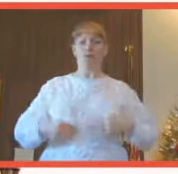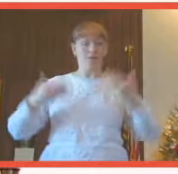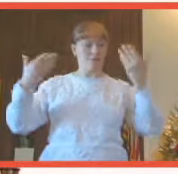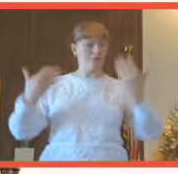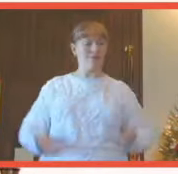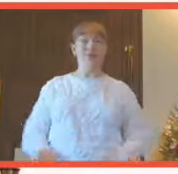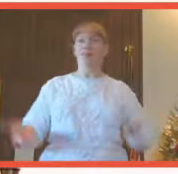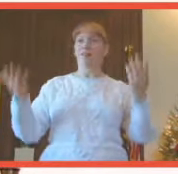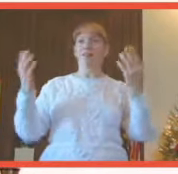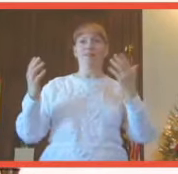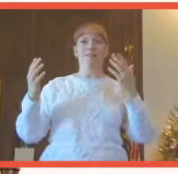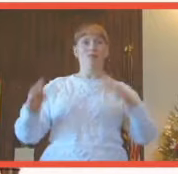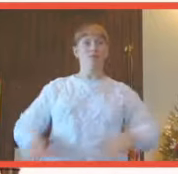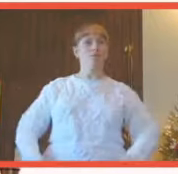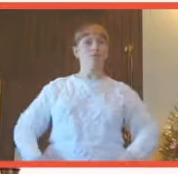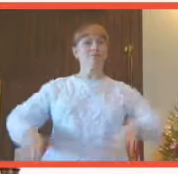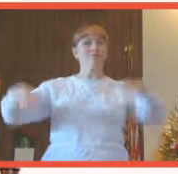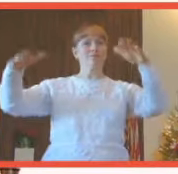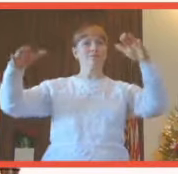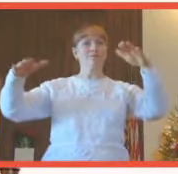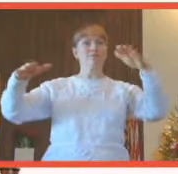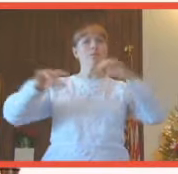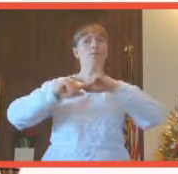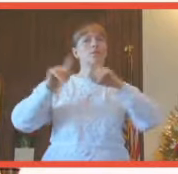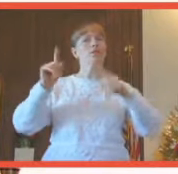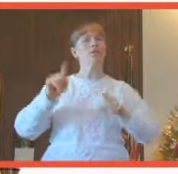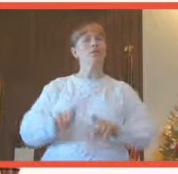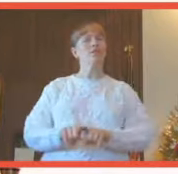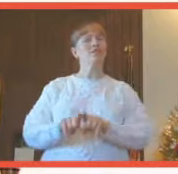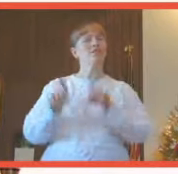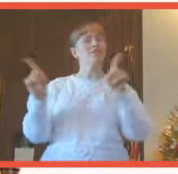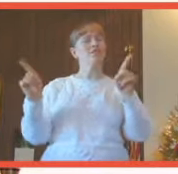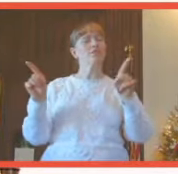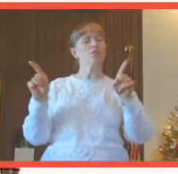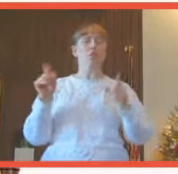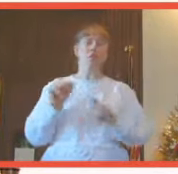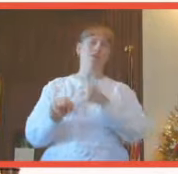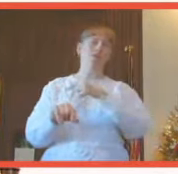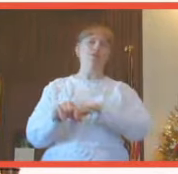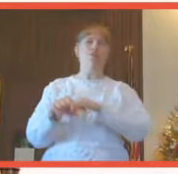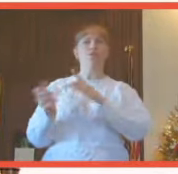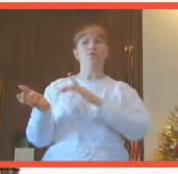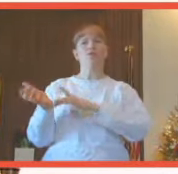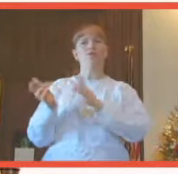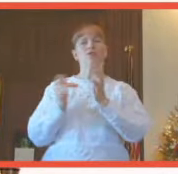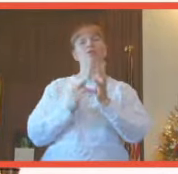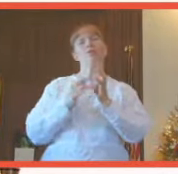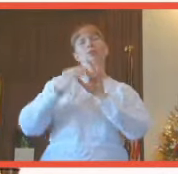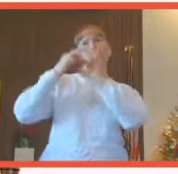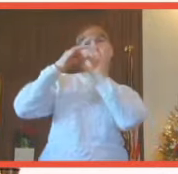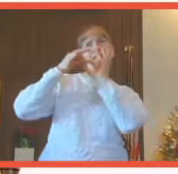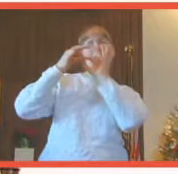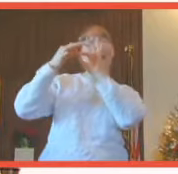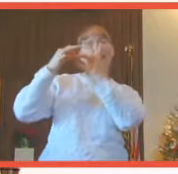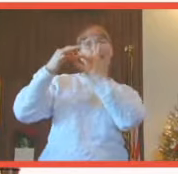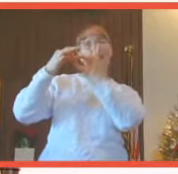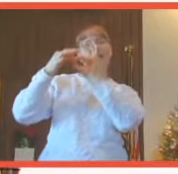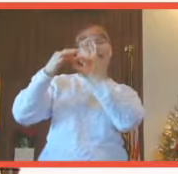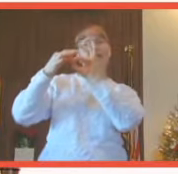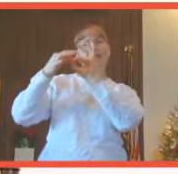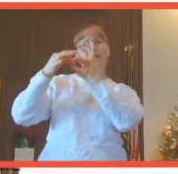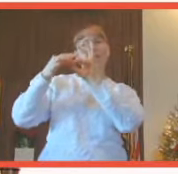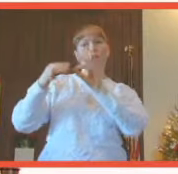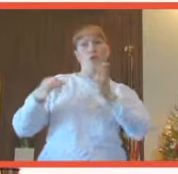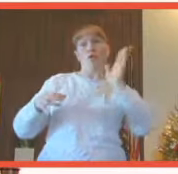But the difference, most of the time, is that Jesus was connected, because as a